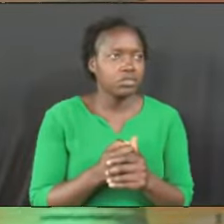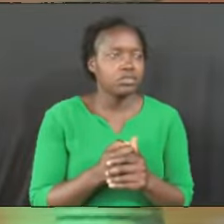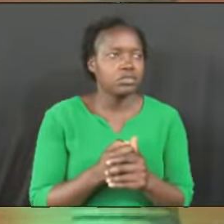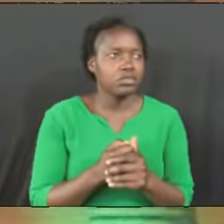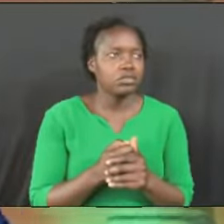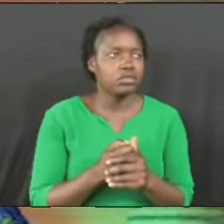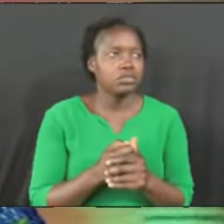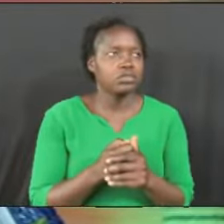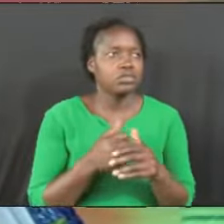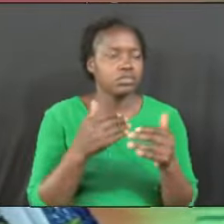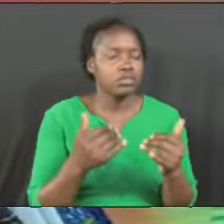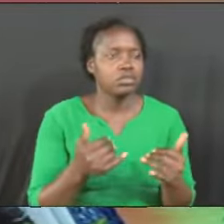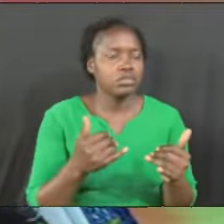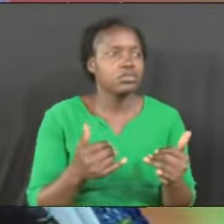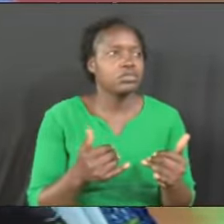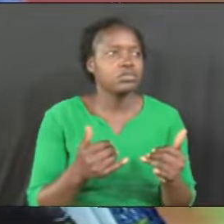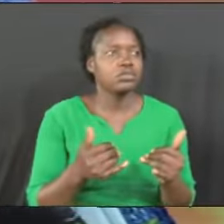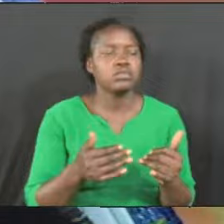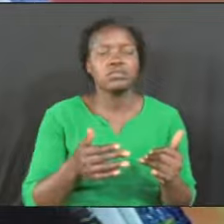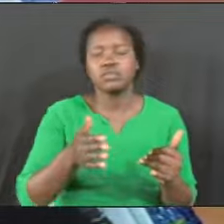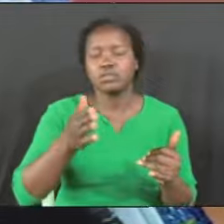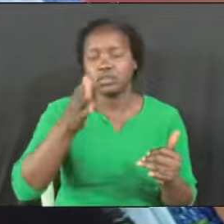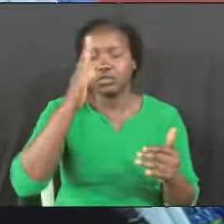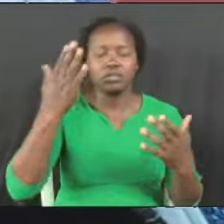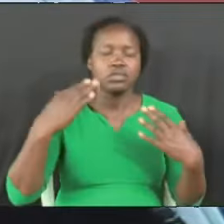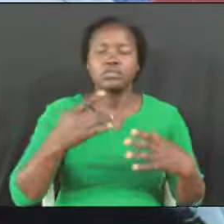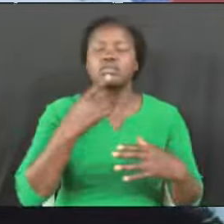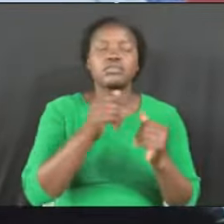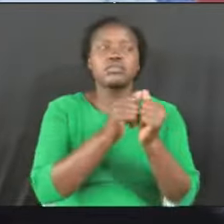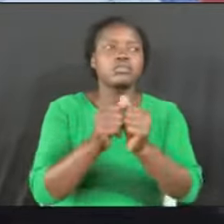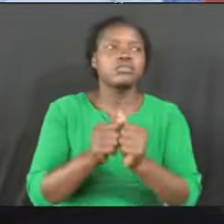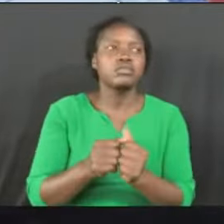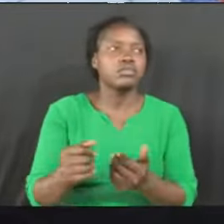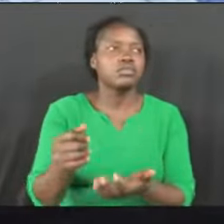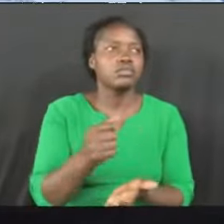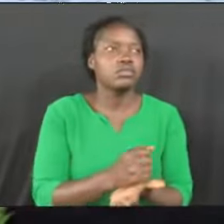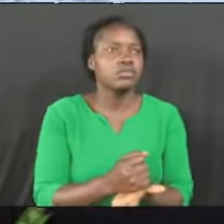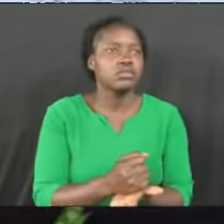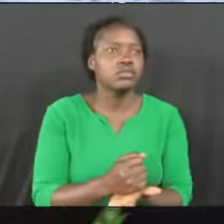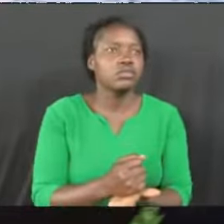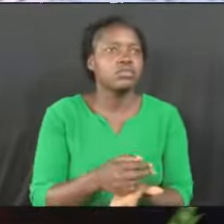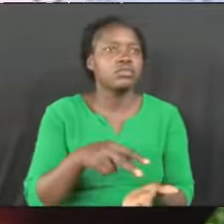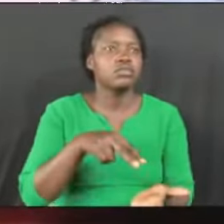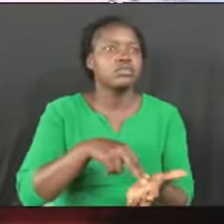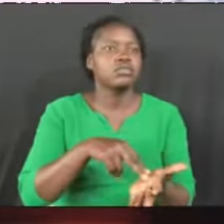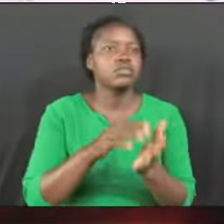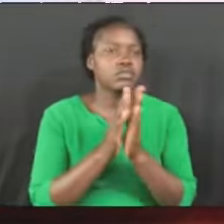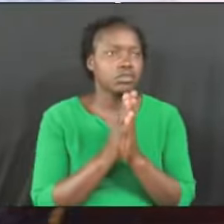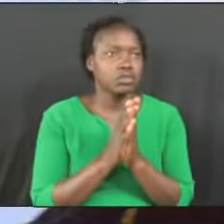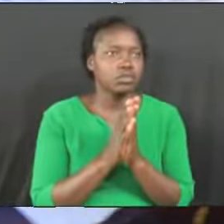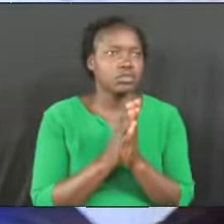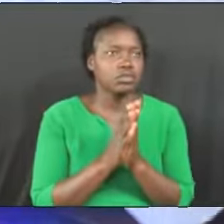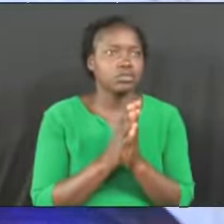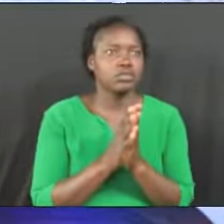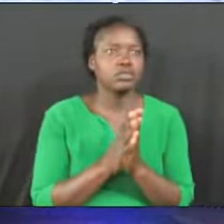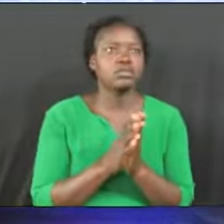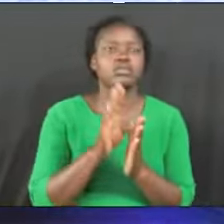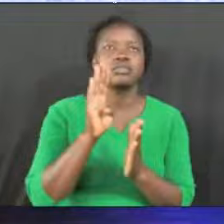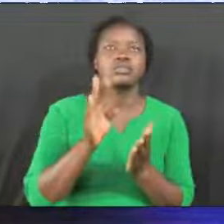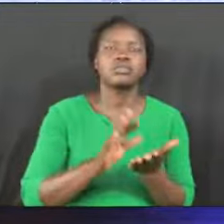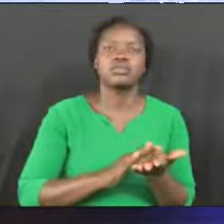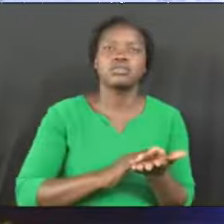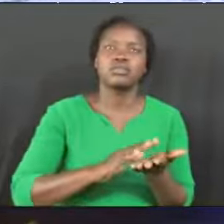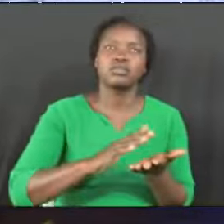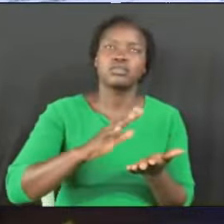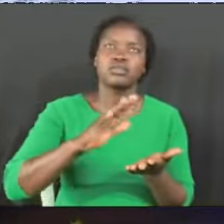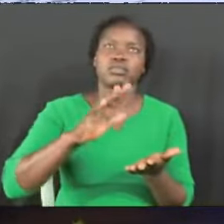And all God's people said together, Amen. Let's stand to our feet as we pray. To God